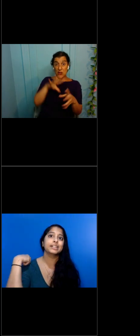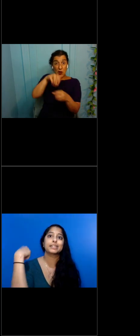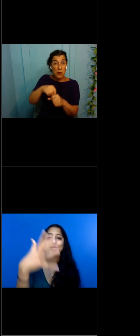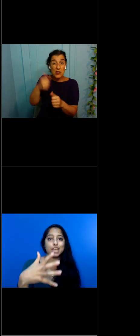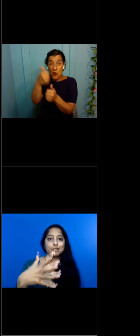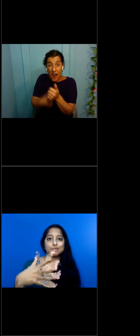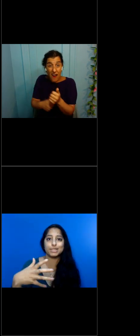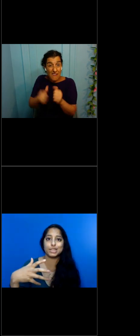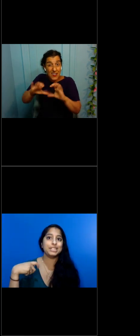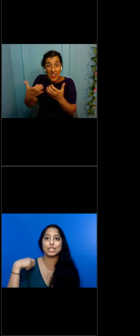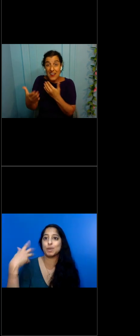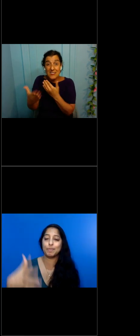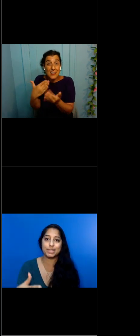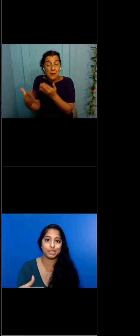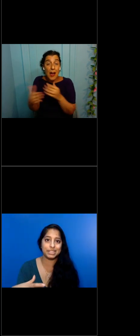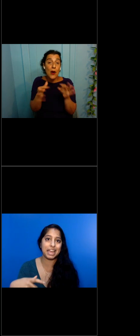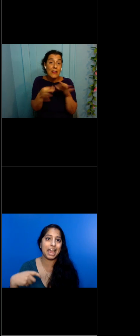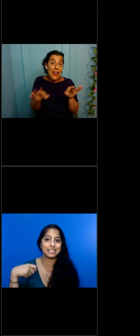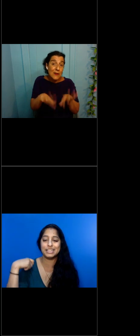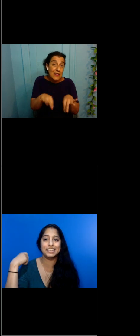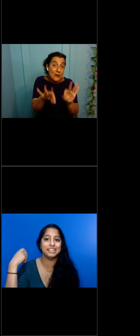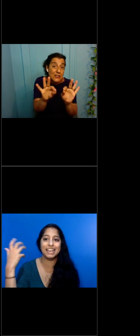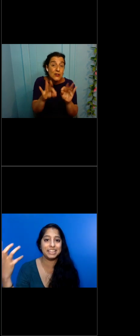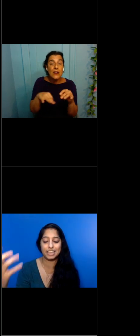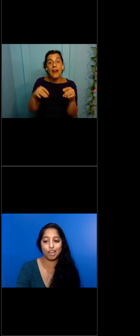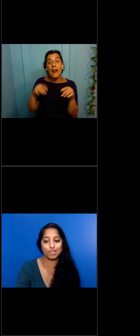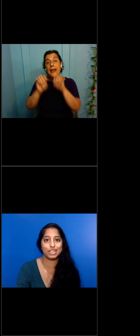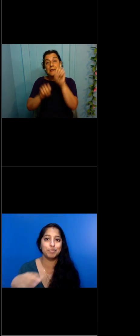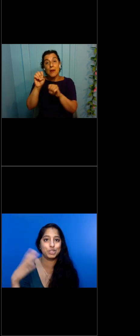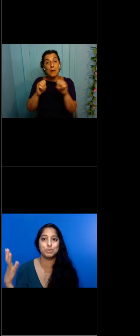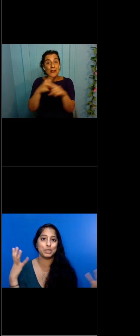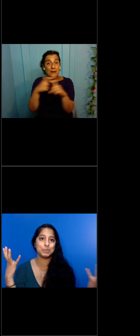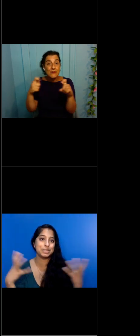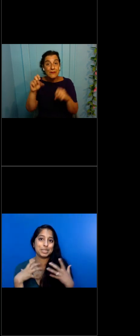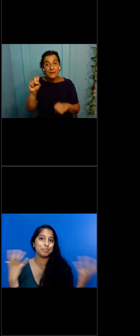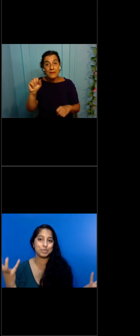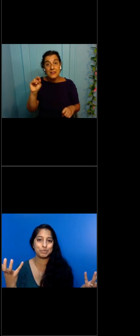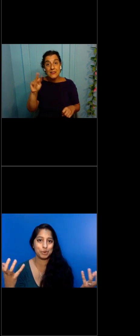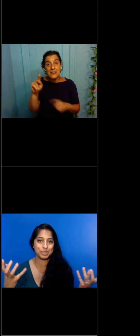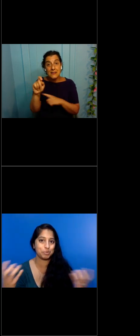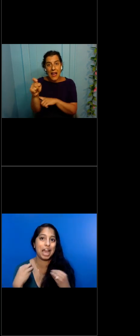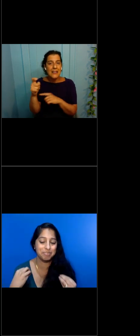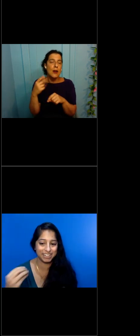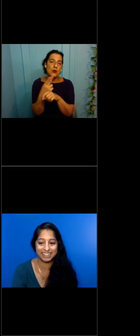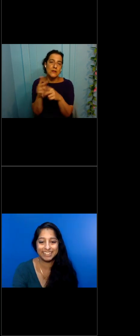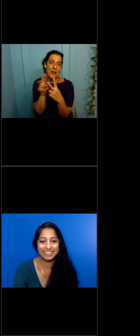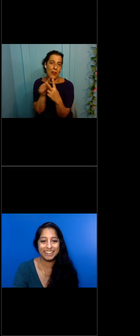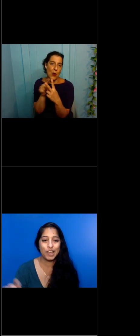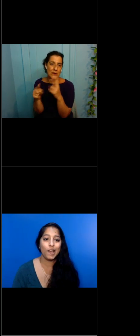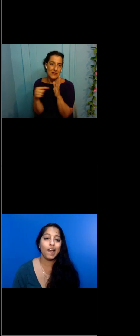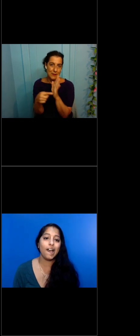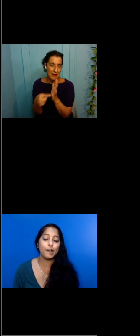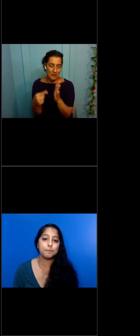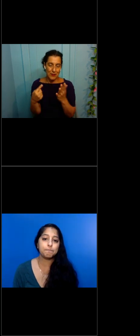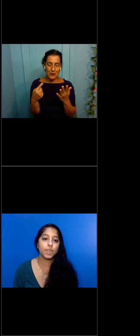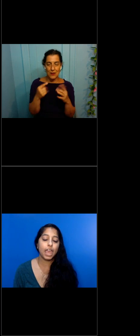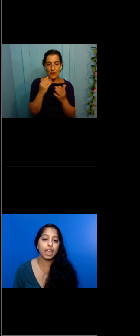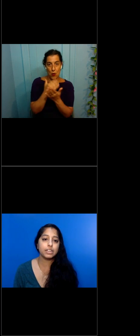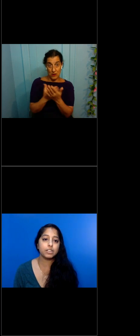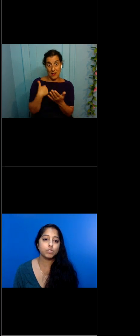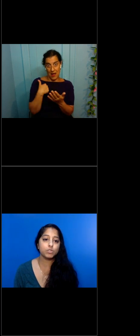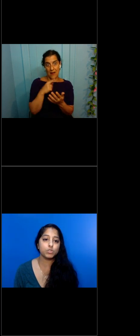from language acquisition to experimental syntax to anything else. And I'm just using those as examples of courses where I've done